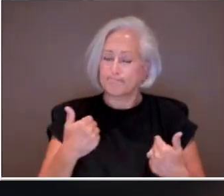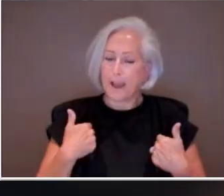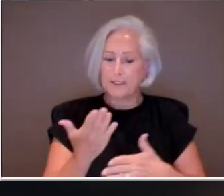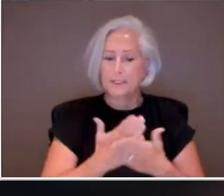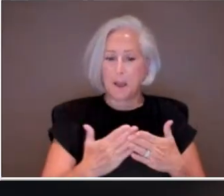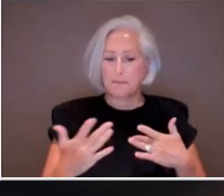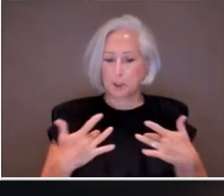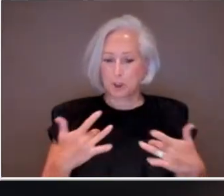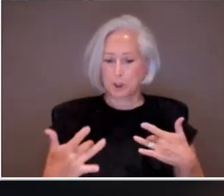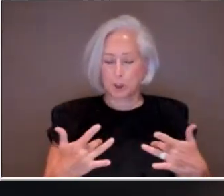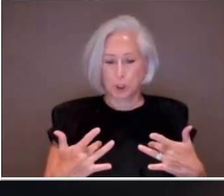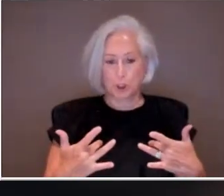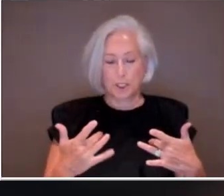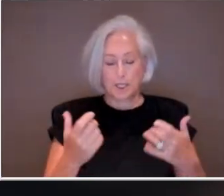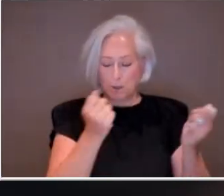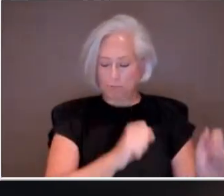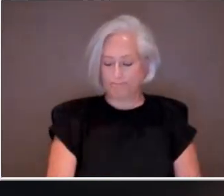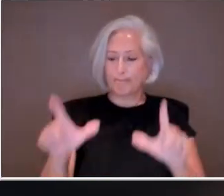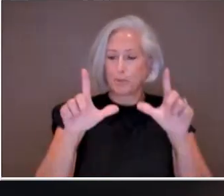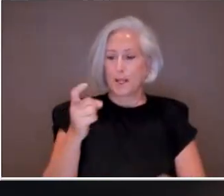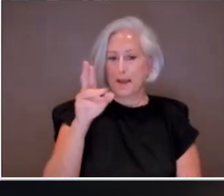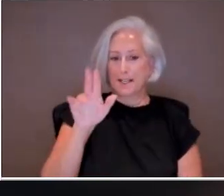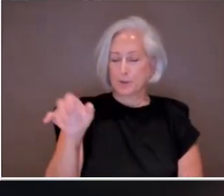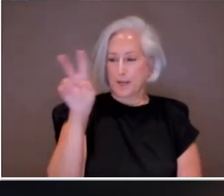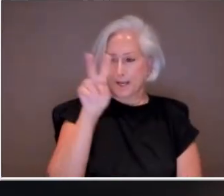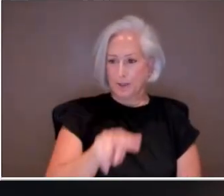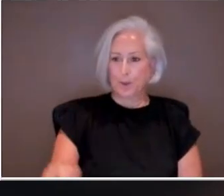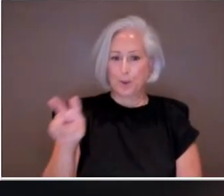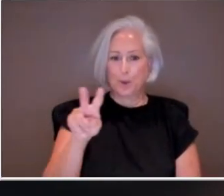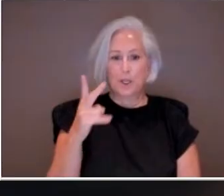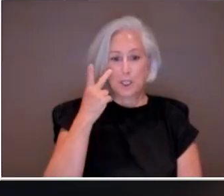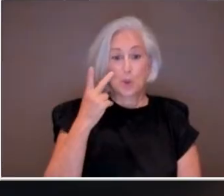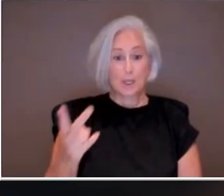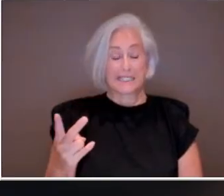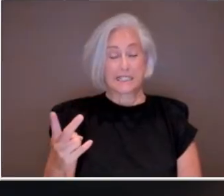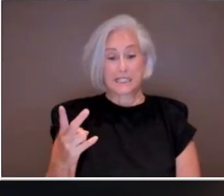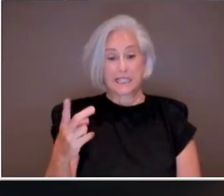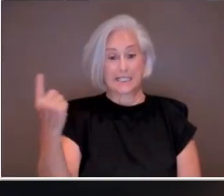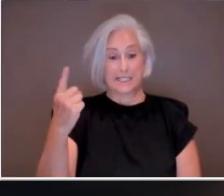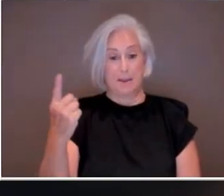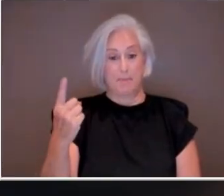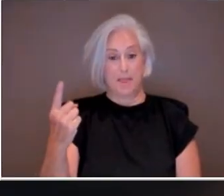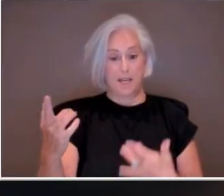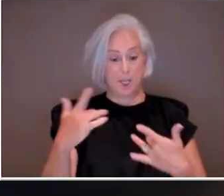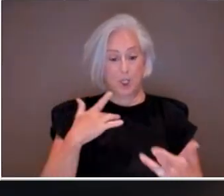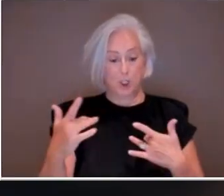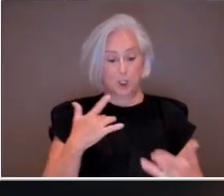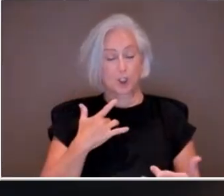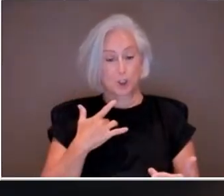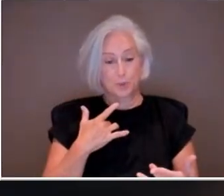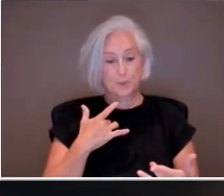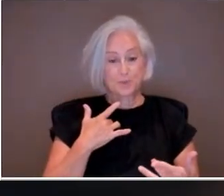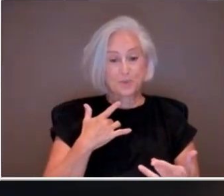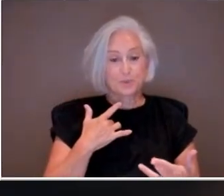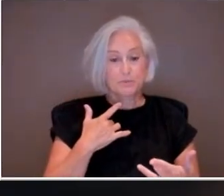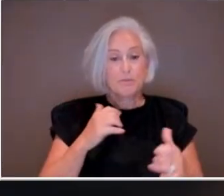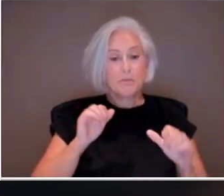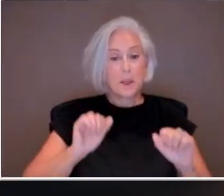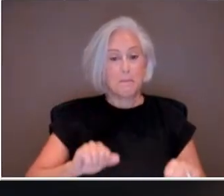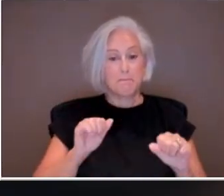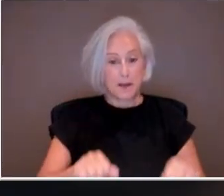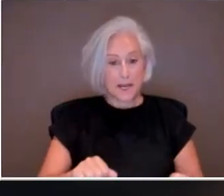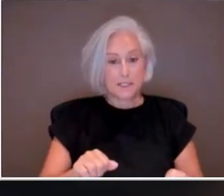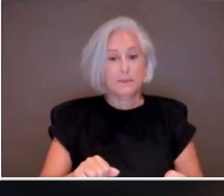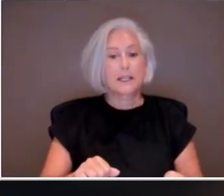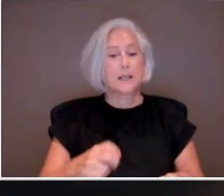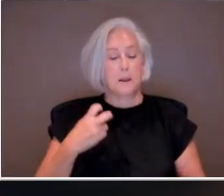once we got our x-ray, you could see a few things on her x-ray that were concerning for something that was potentially malignant or